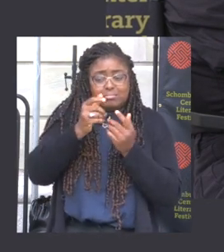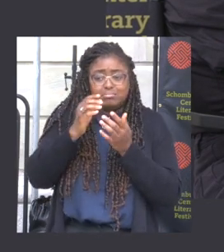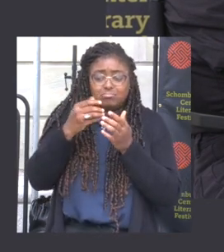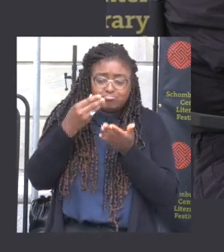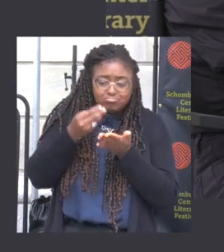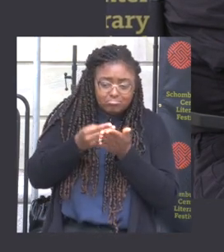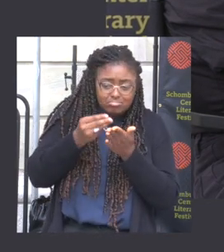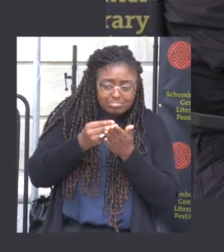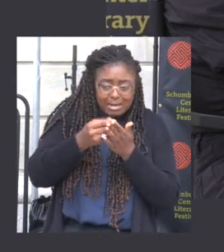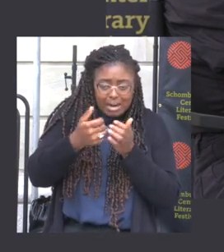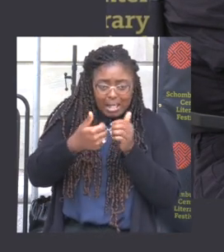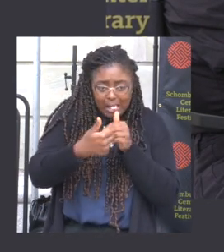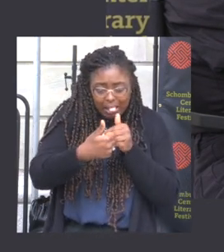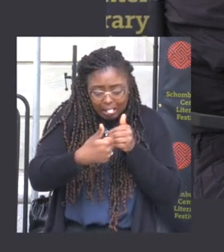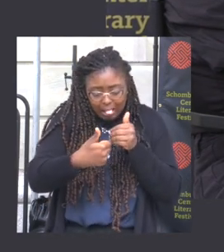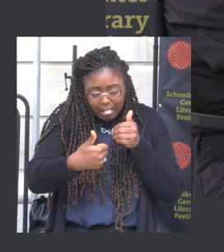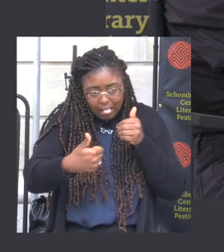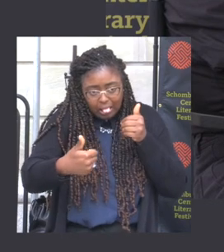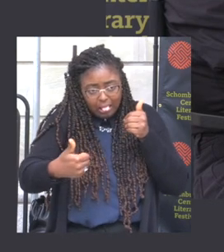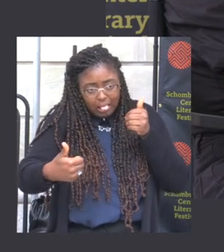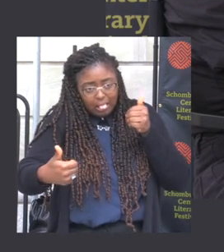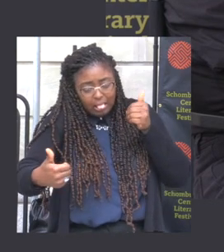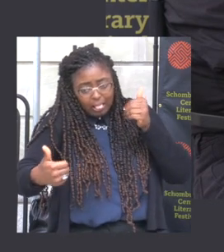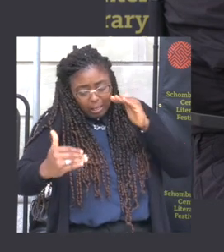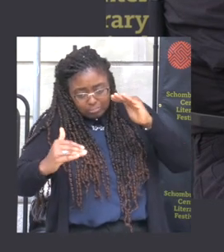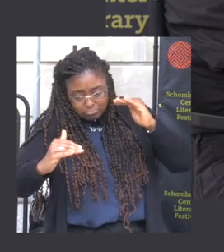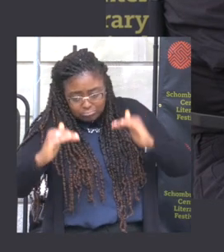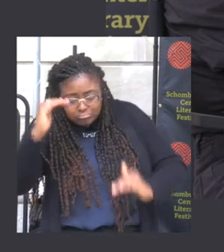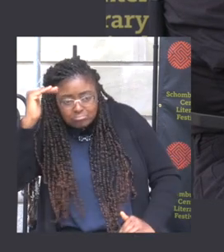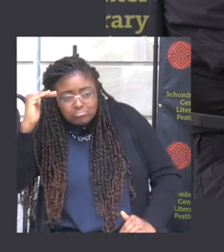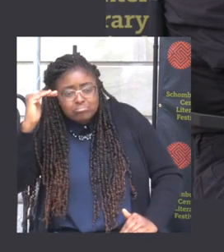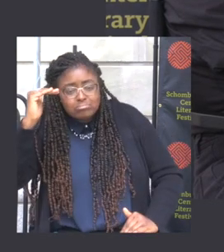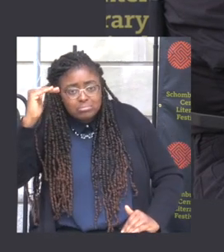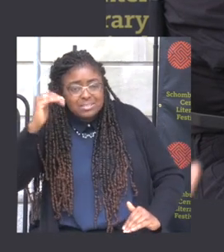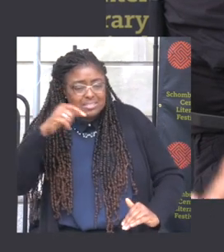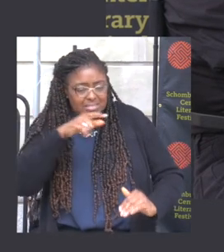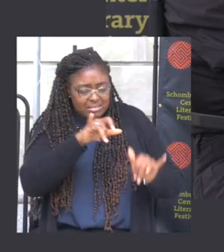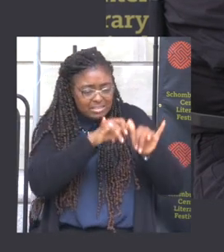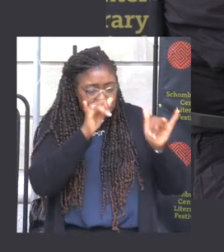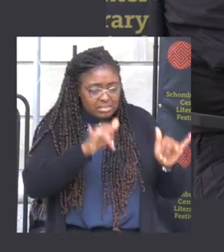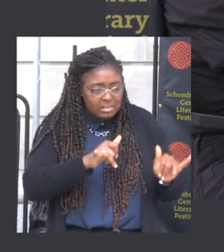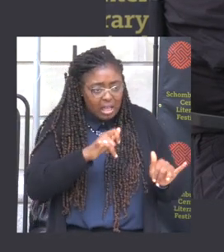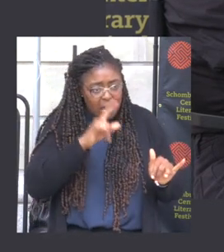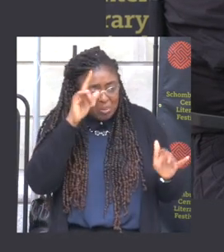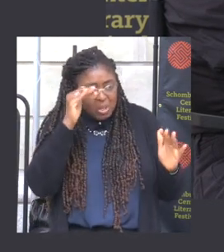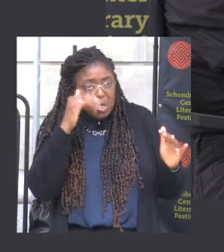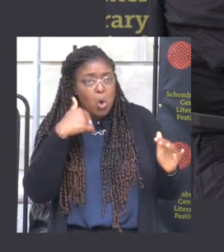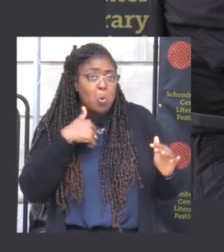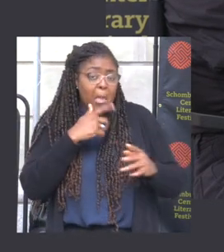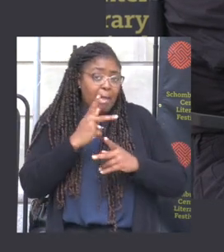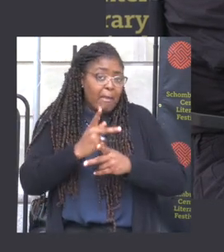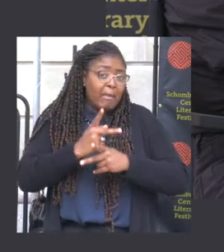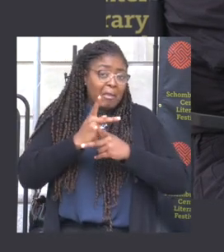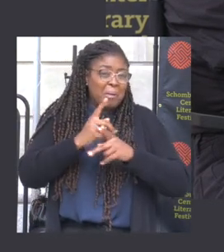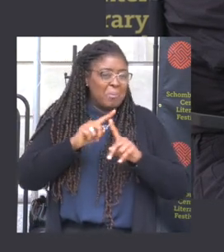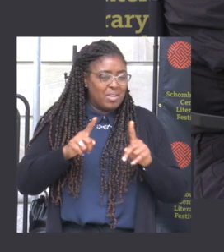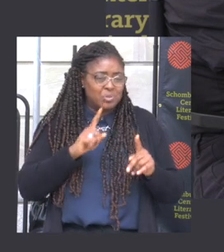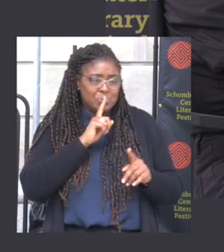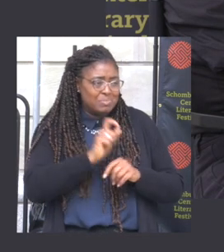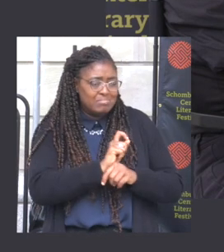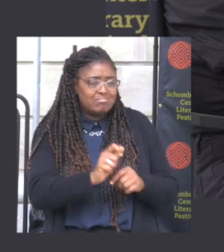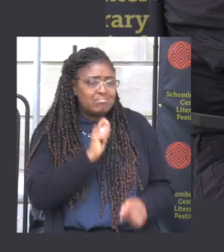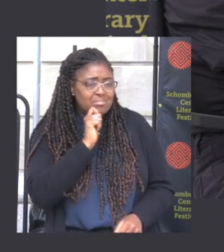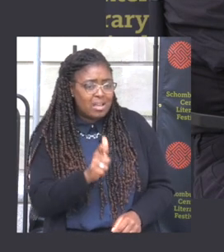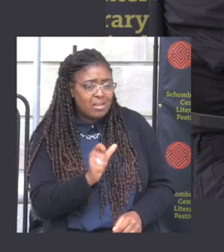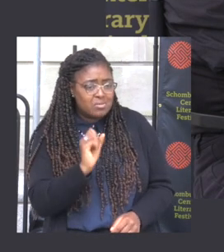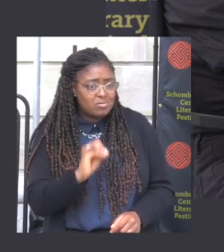that have pretended like they're meant to take care of us, they simply aren't. And so there's no illusions anymore. And